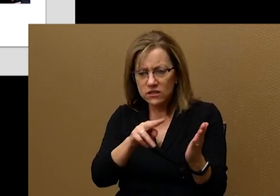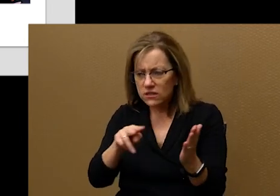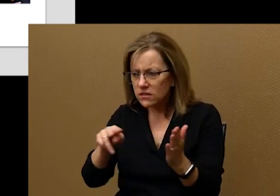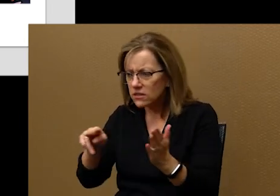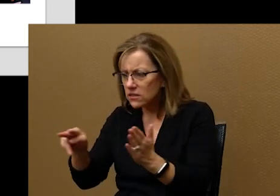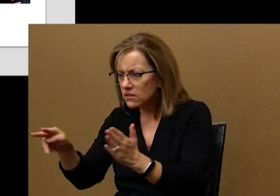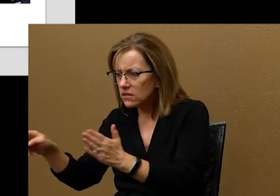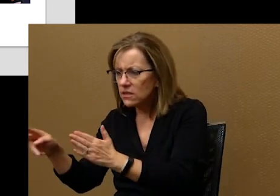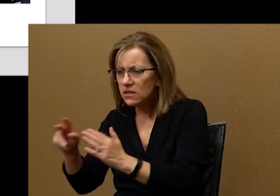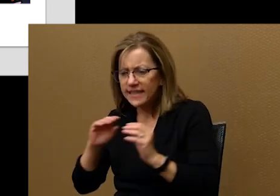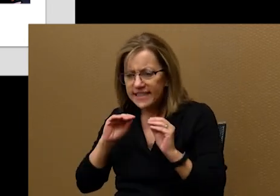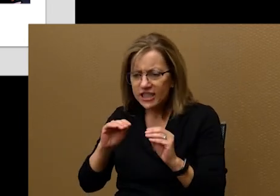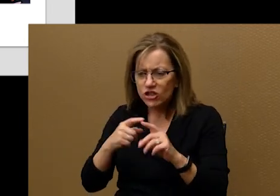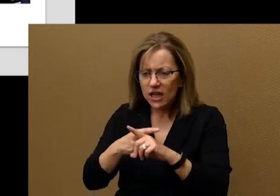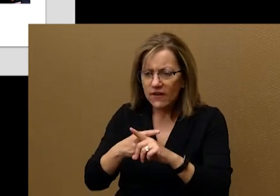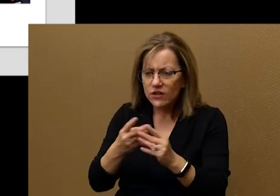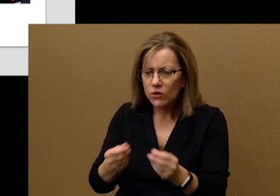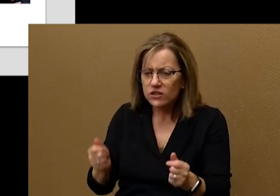children. The